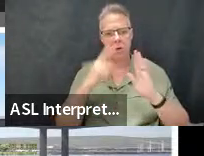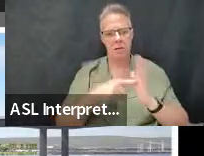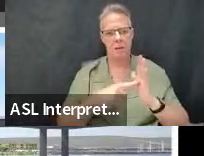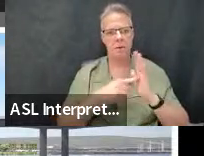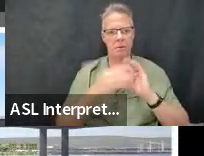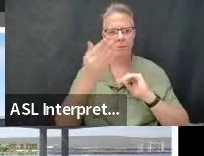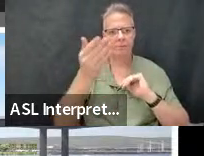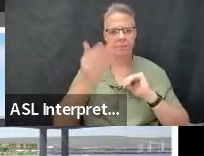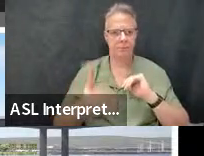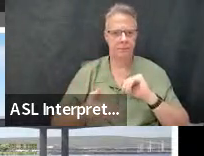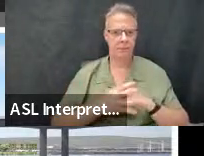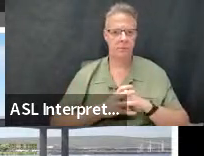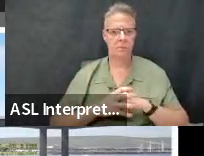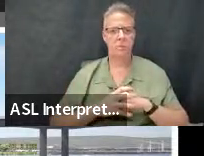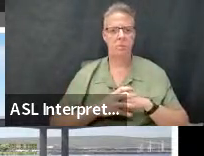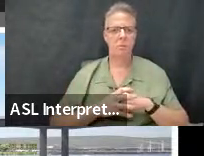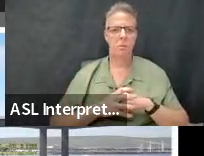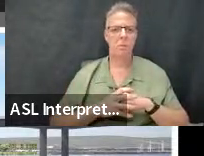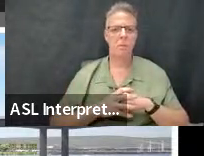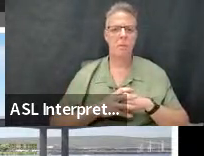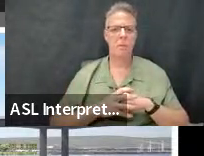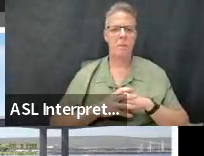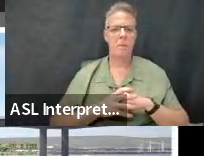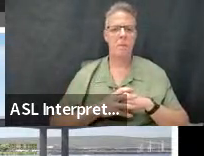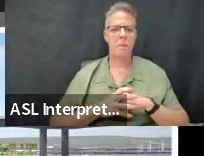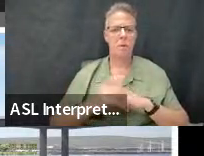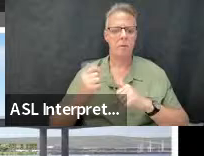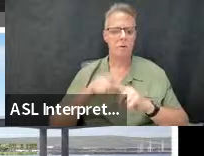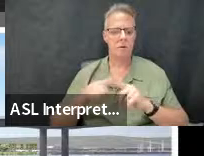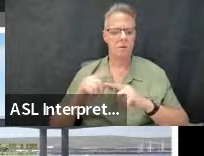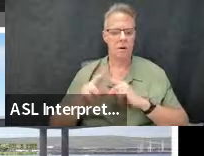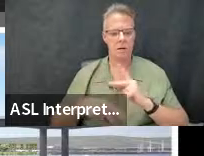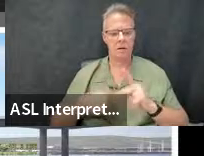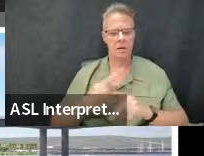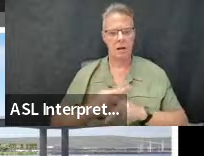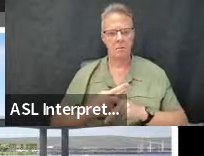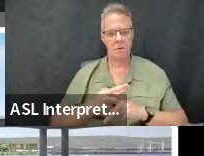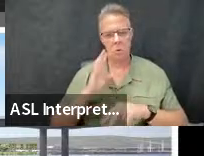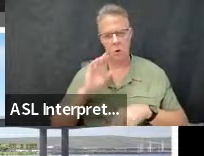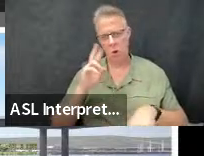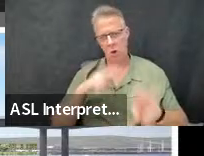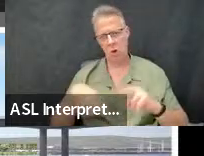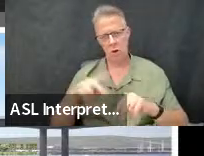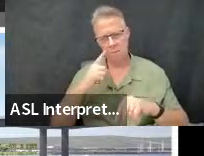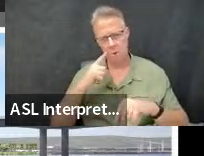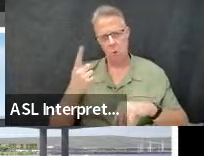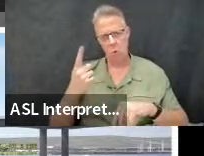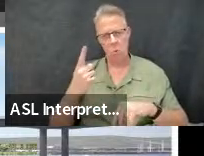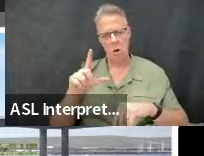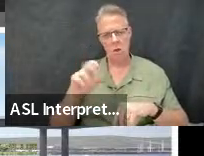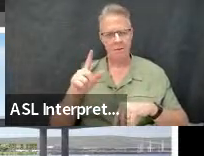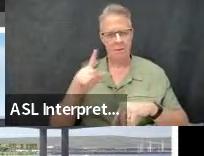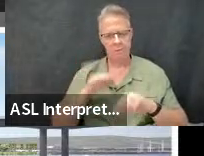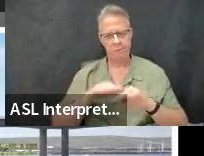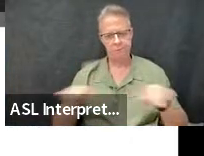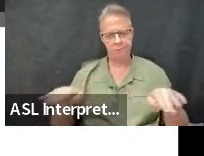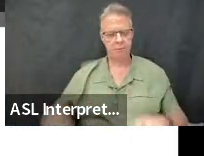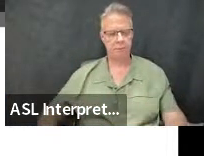the right side are various options of like bridge types that we could be looking at with the single level fixed span